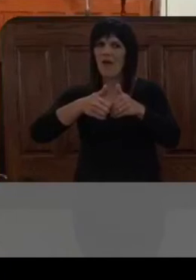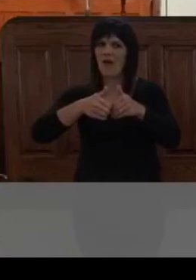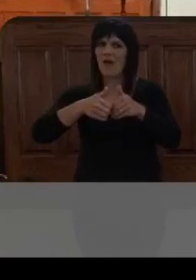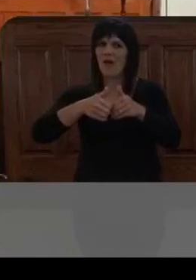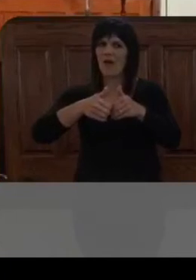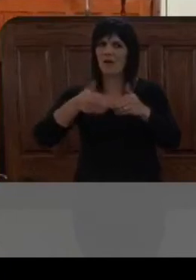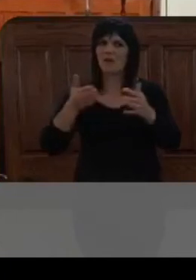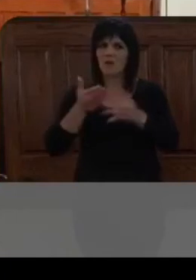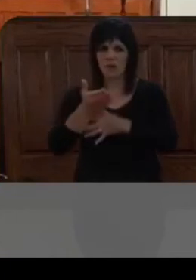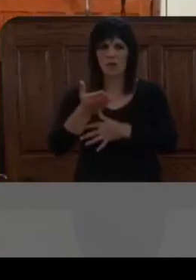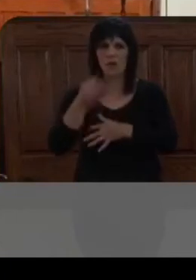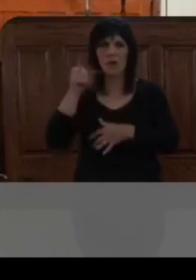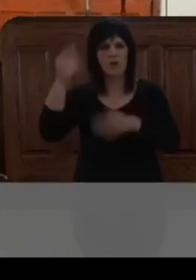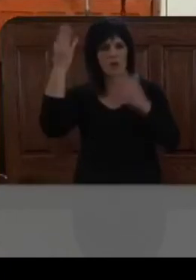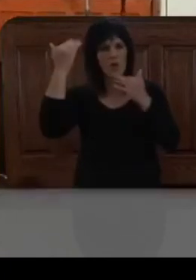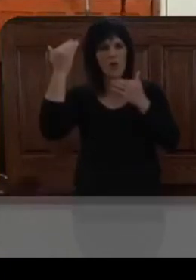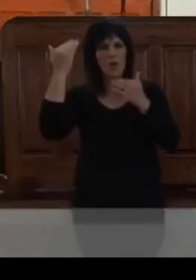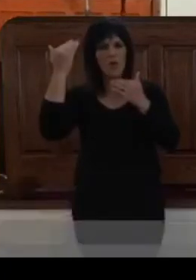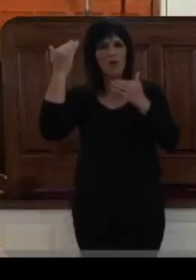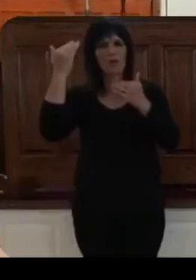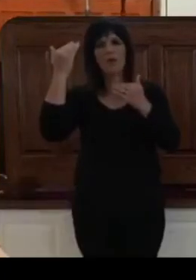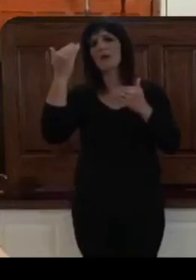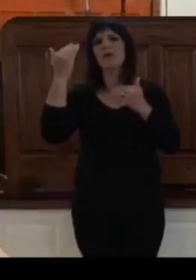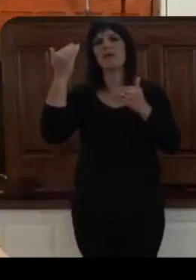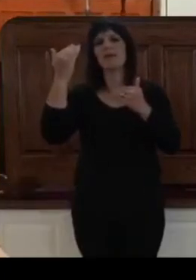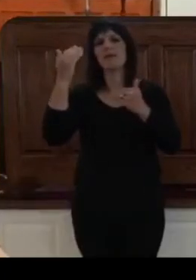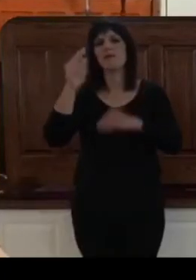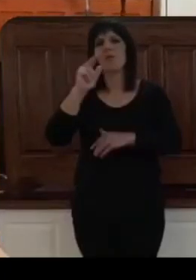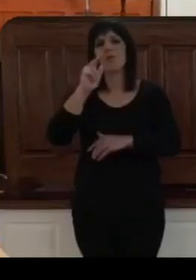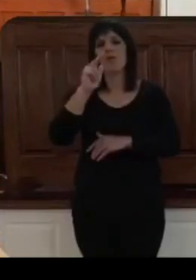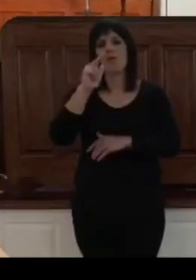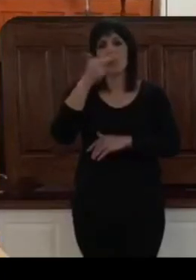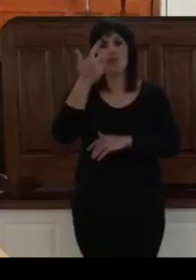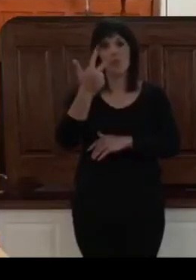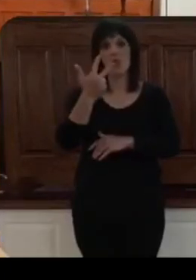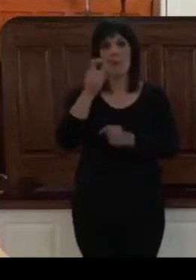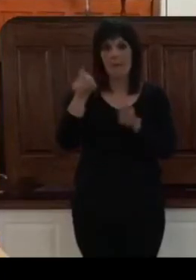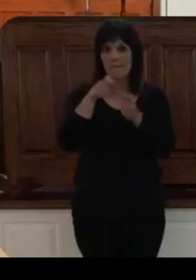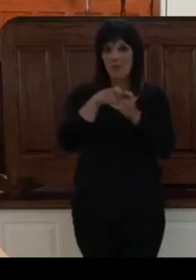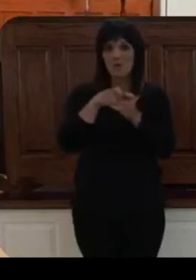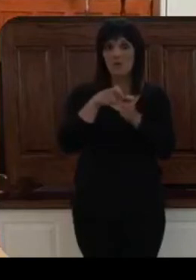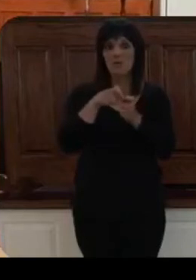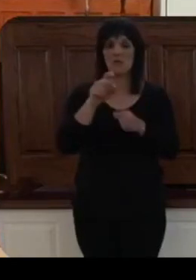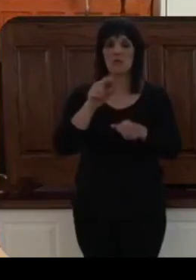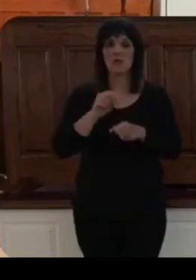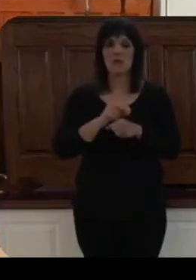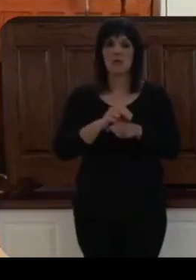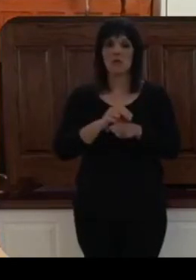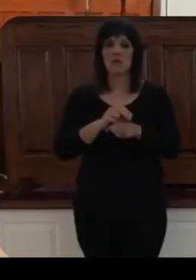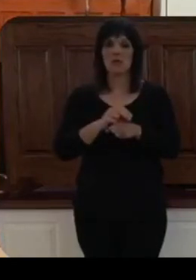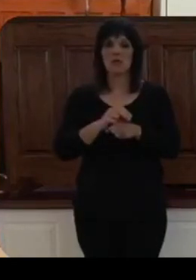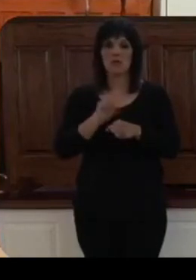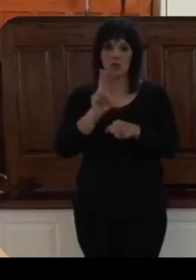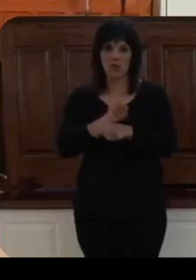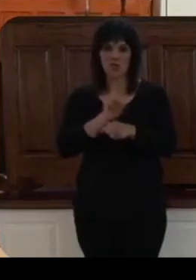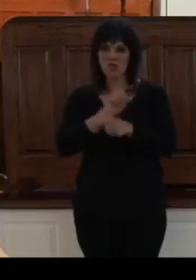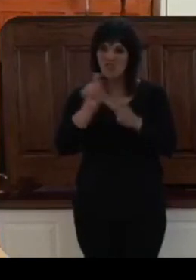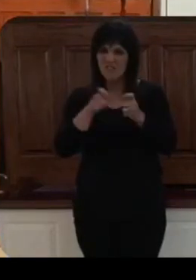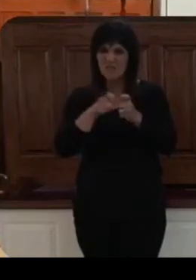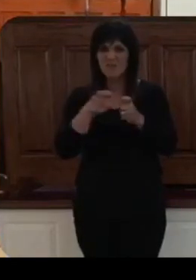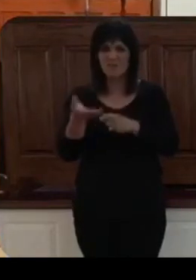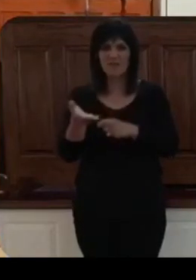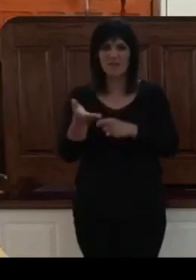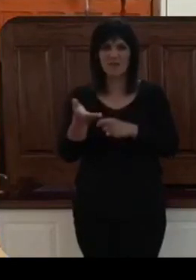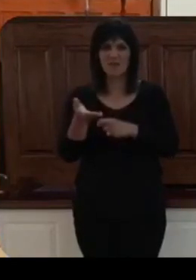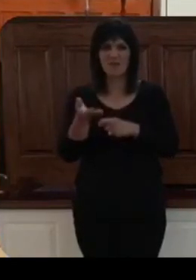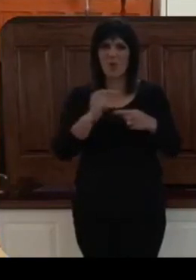through this isolation? You're our hope. In three of these points, He uses a specific context. He